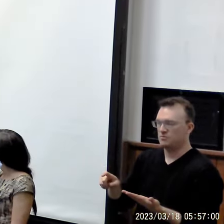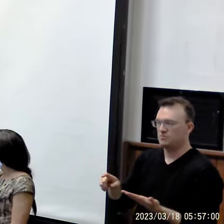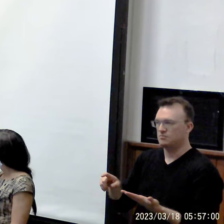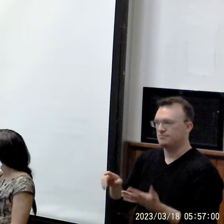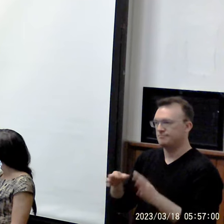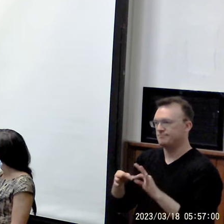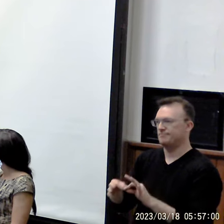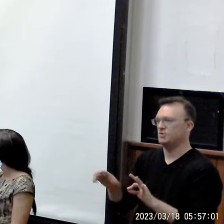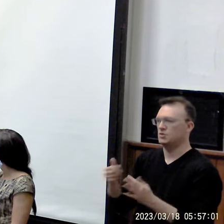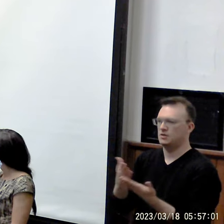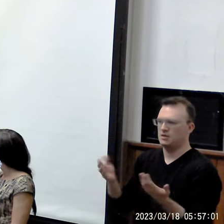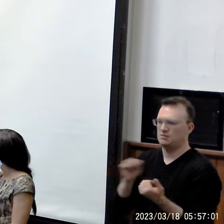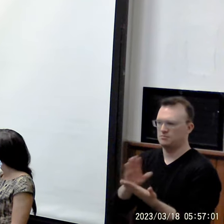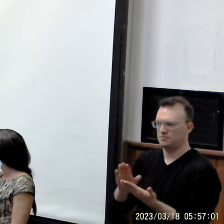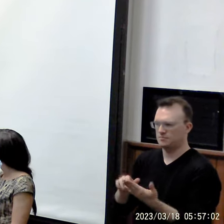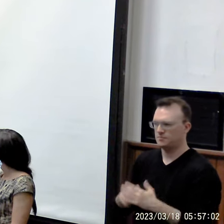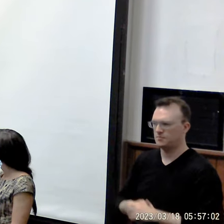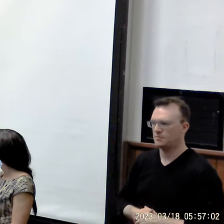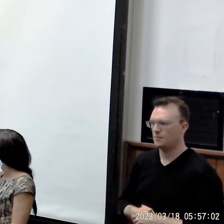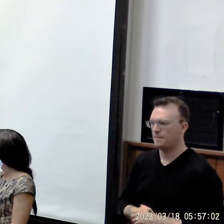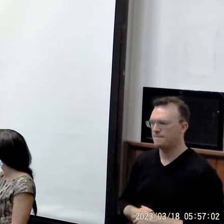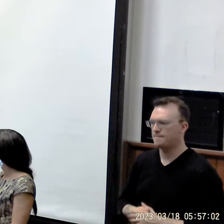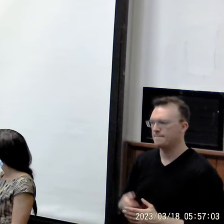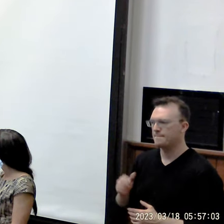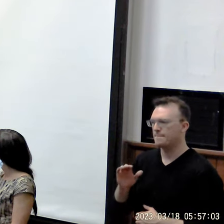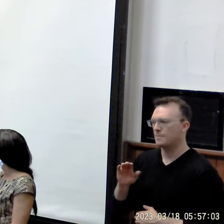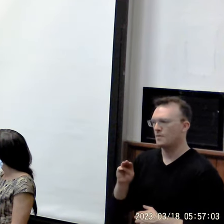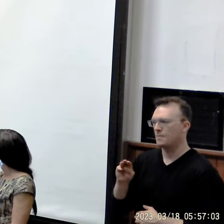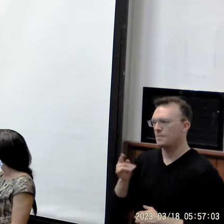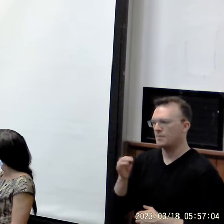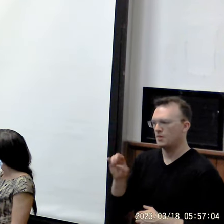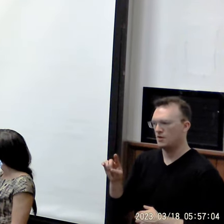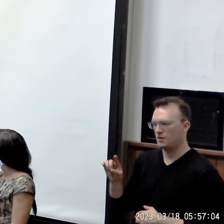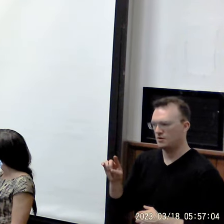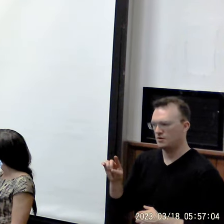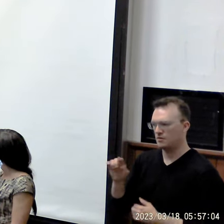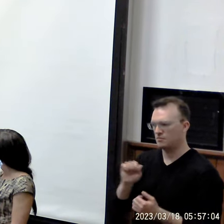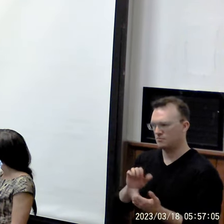do something else. And so I have method.